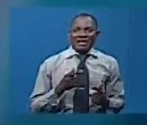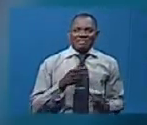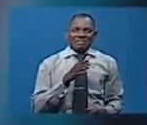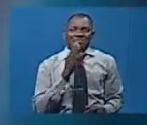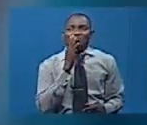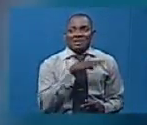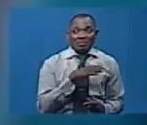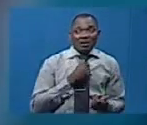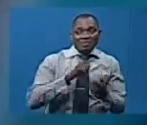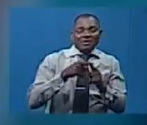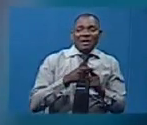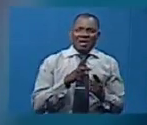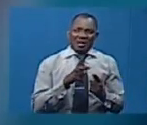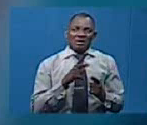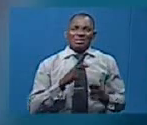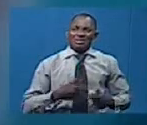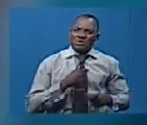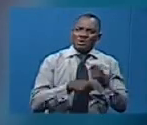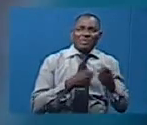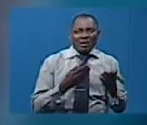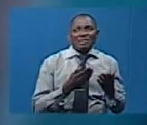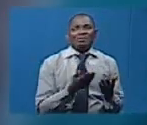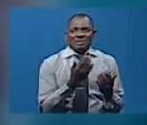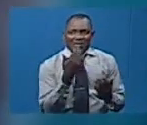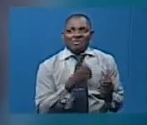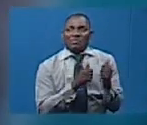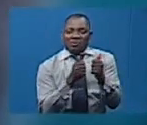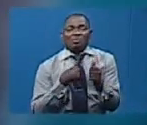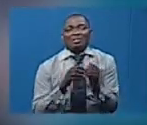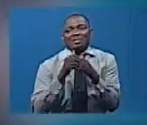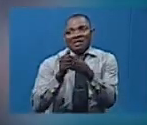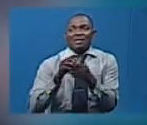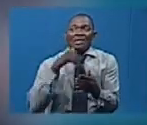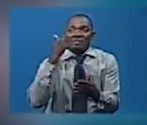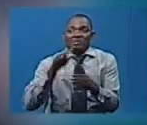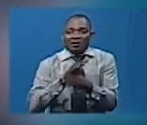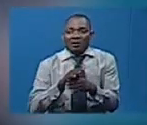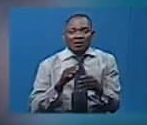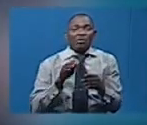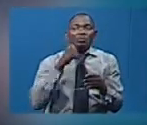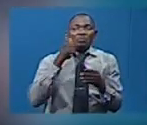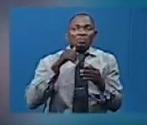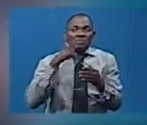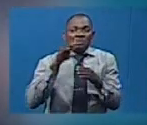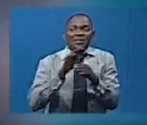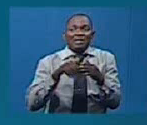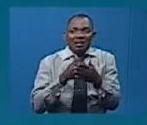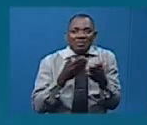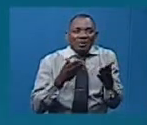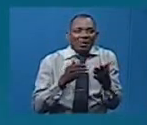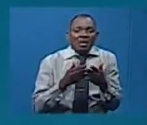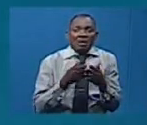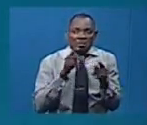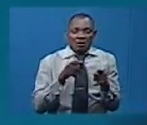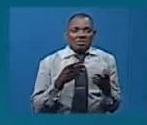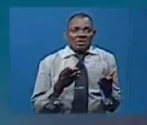when you find. Men will cheer me. Me knew be answer, I will shame me. It drew on me anything. Anything. So